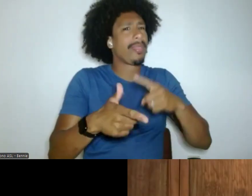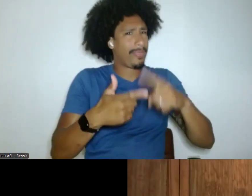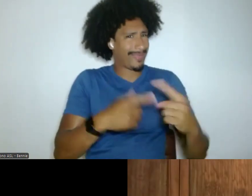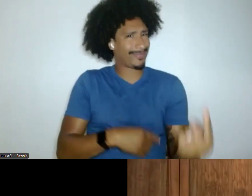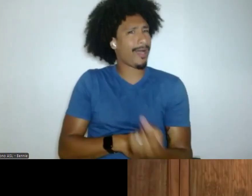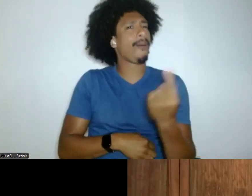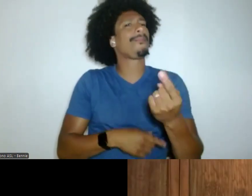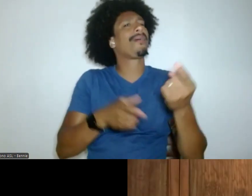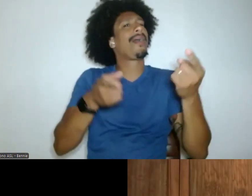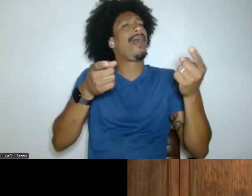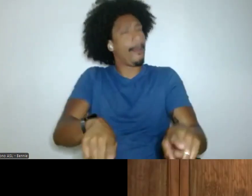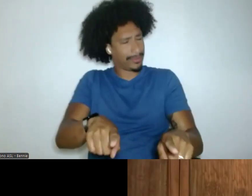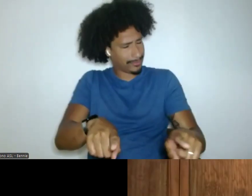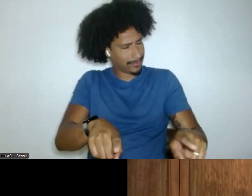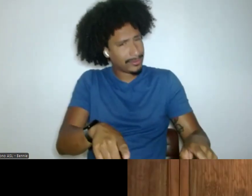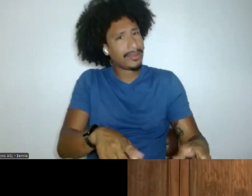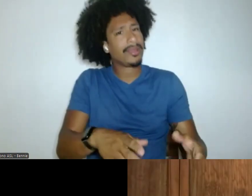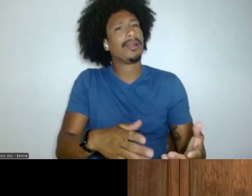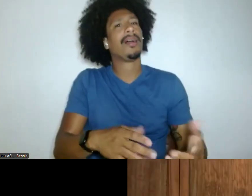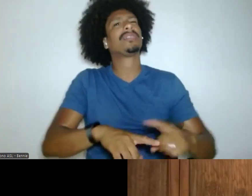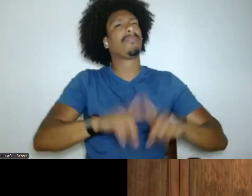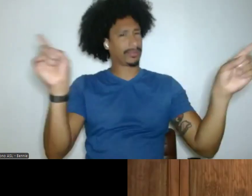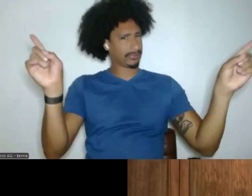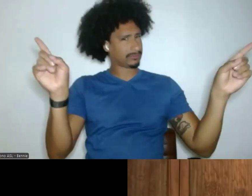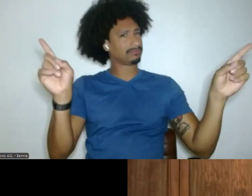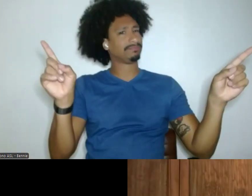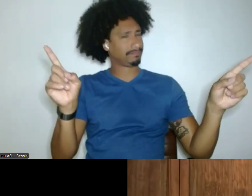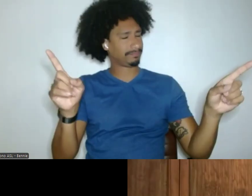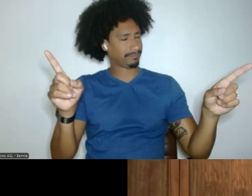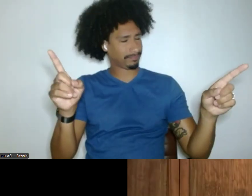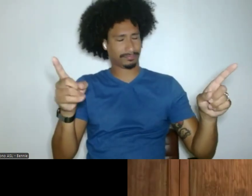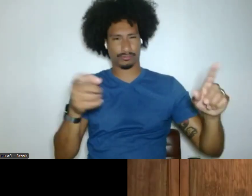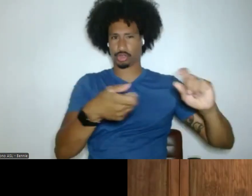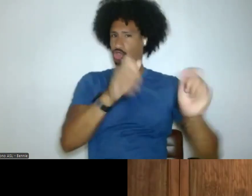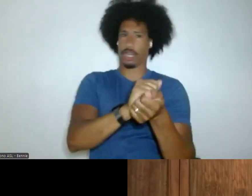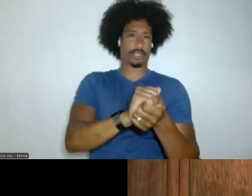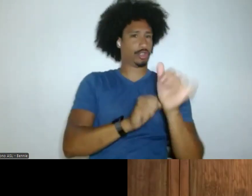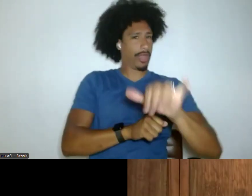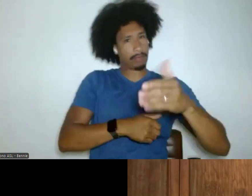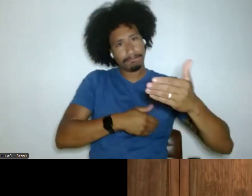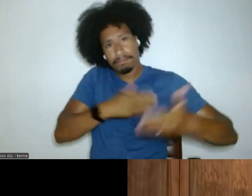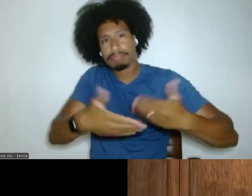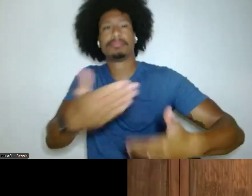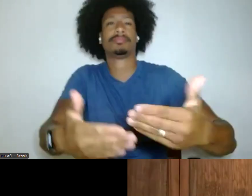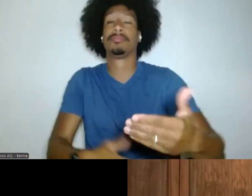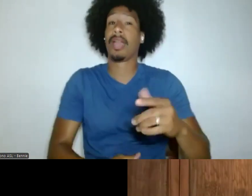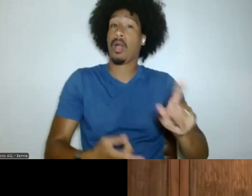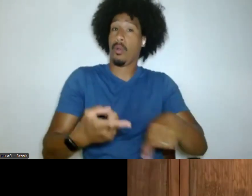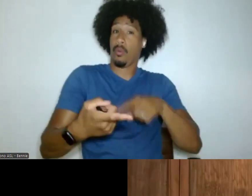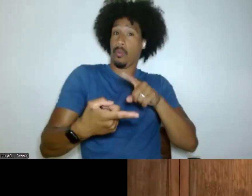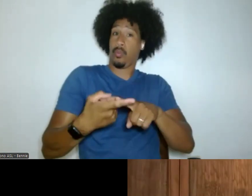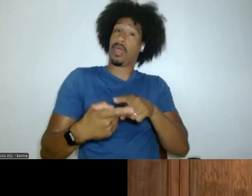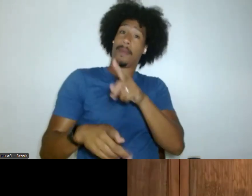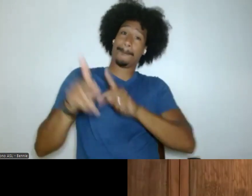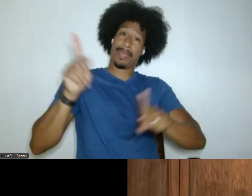and different happens in that space. And when they are not, and are in a space of being